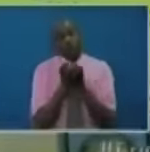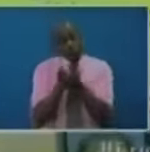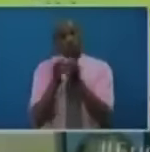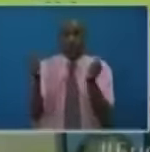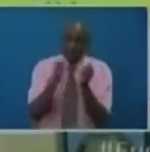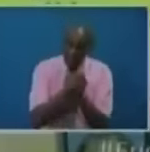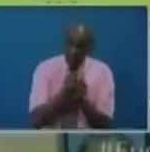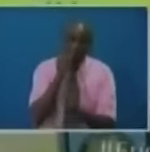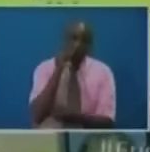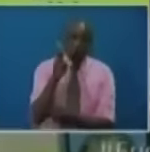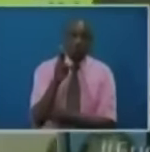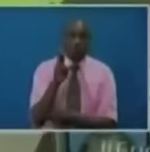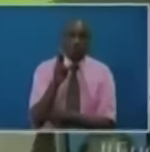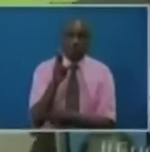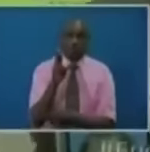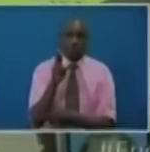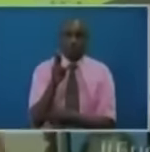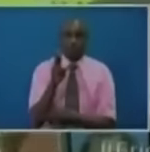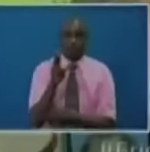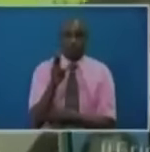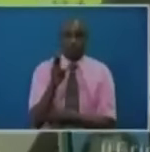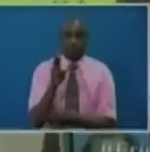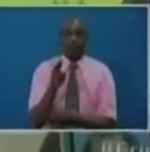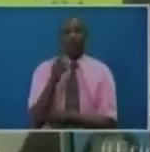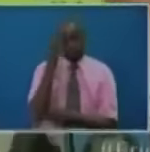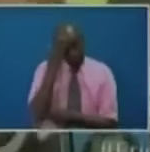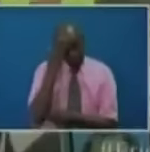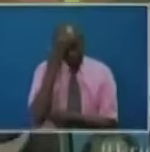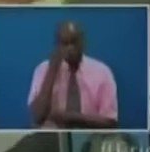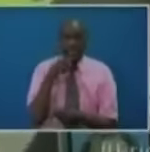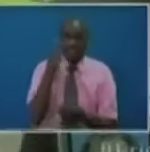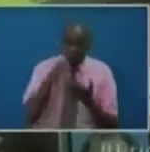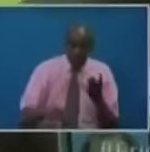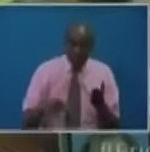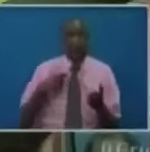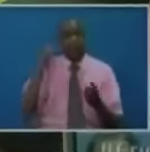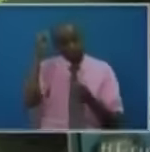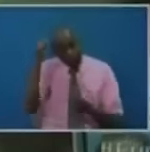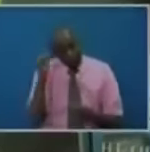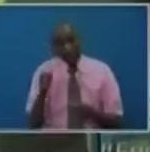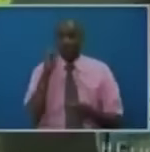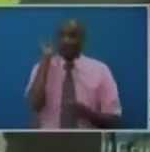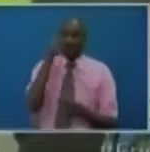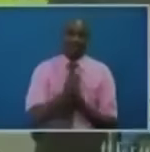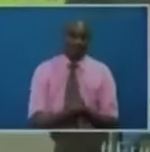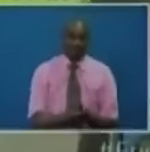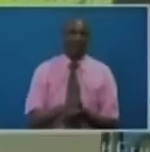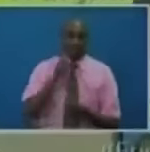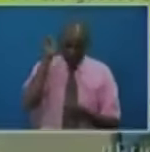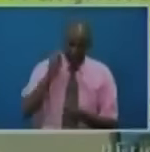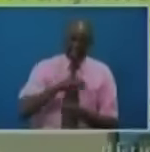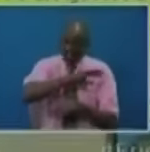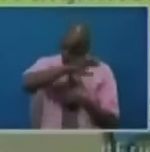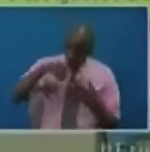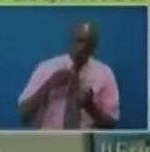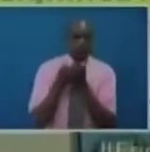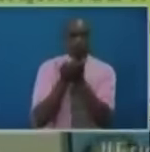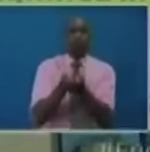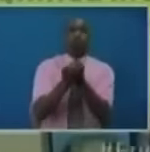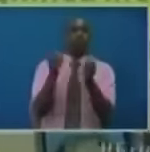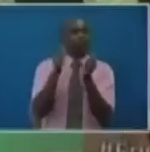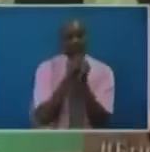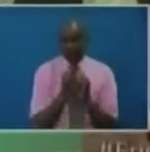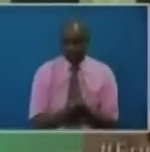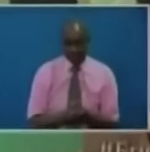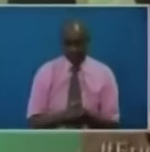or sing together. Hiyo haitakuwa sasa ni siasa ya Kenya. We shall all sail